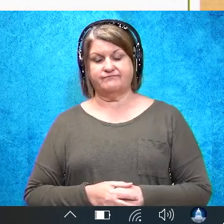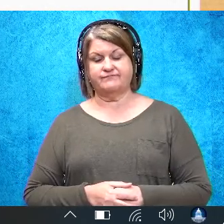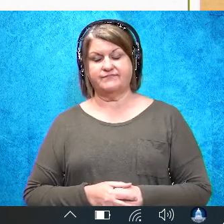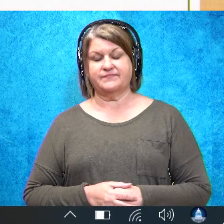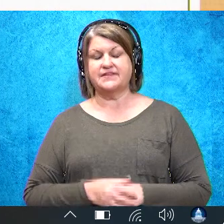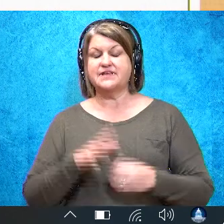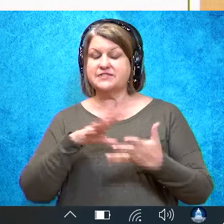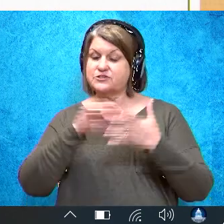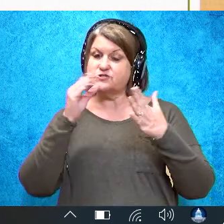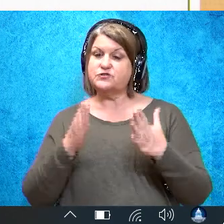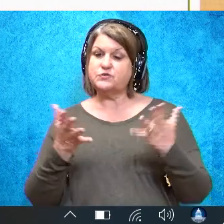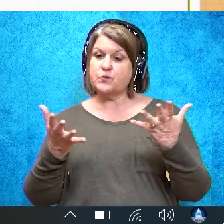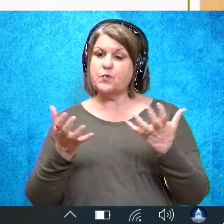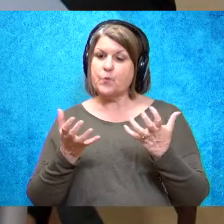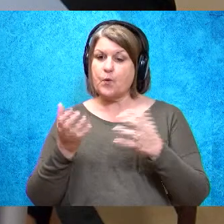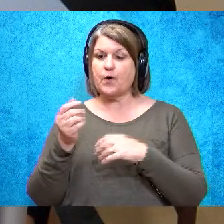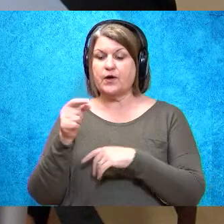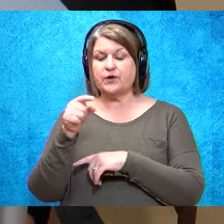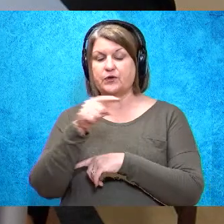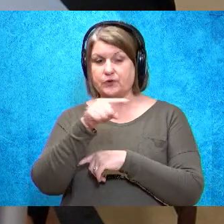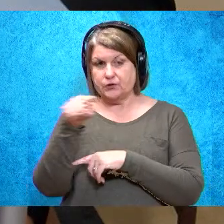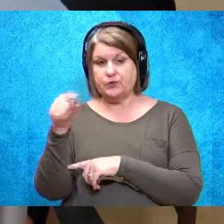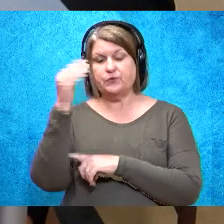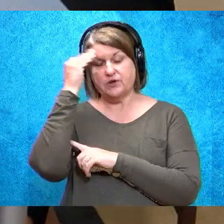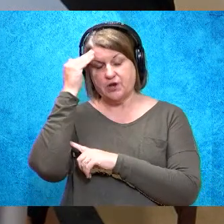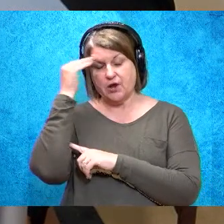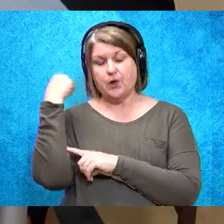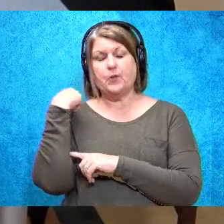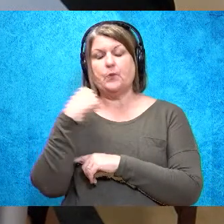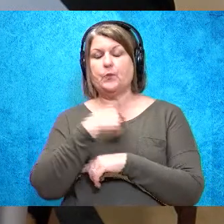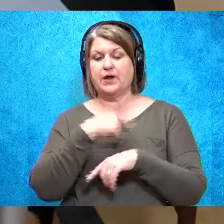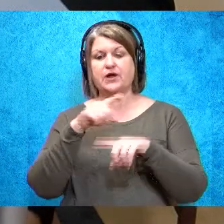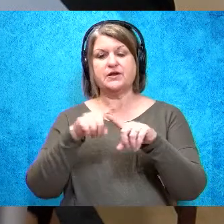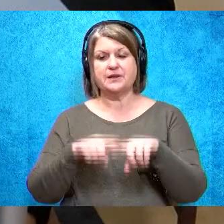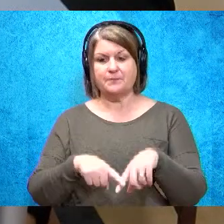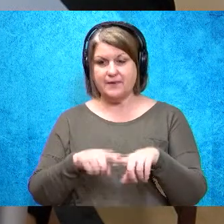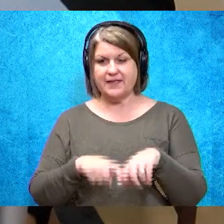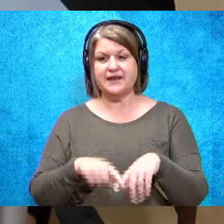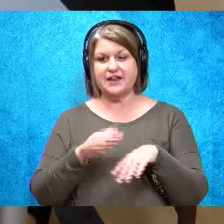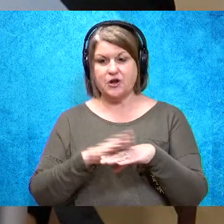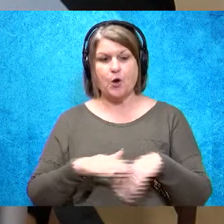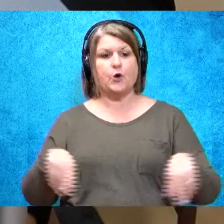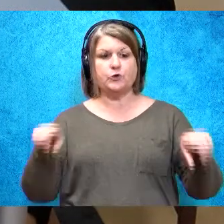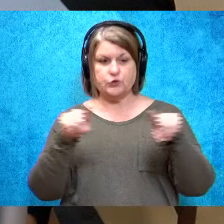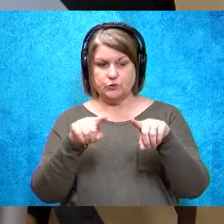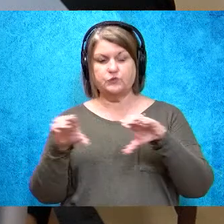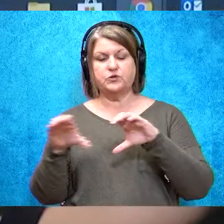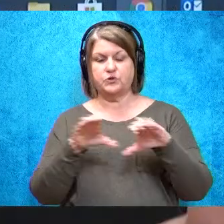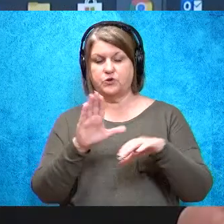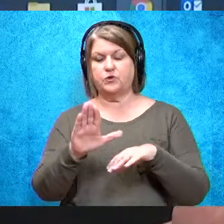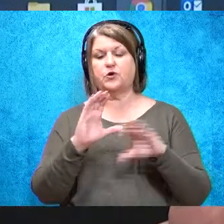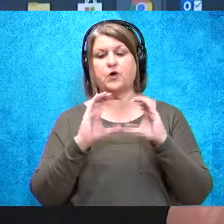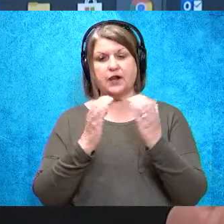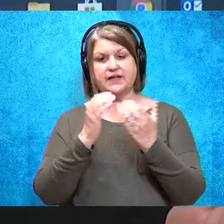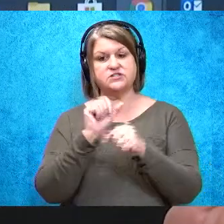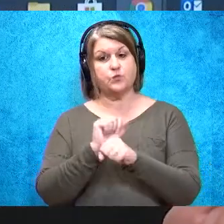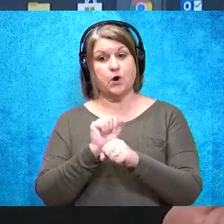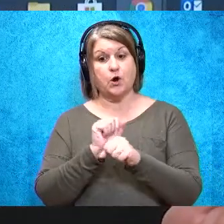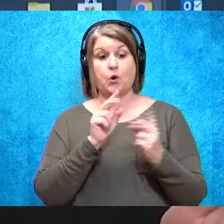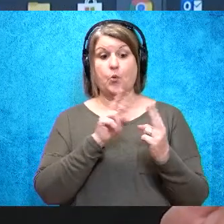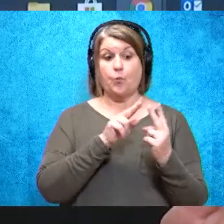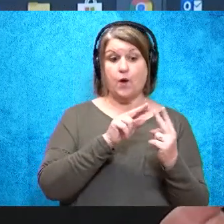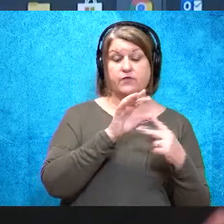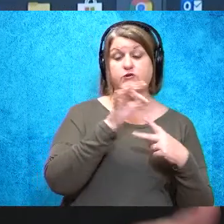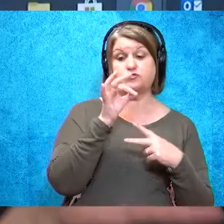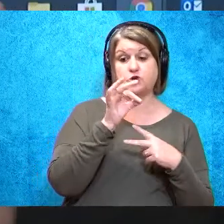we just want you to know that we are counting on you to do your coursework, whether you chose the